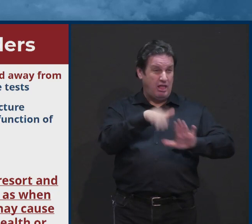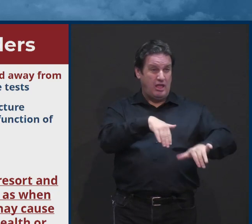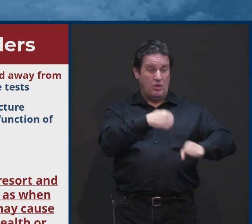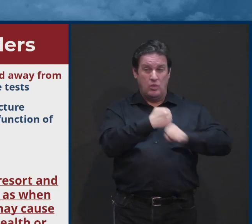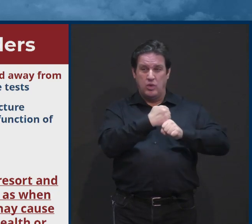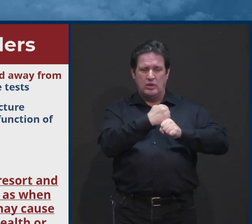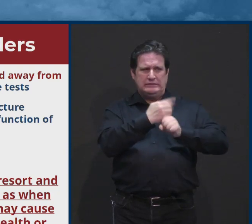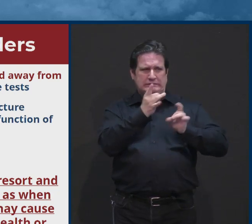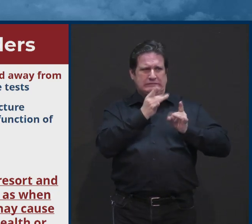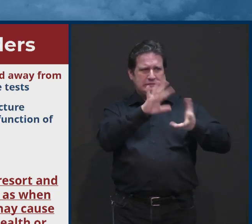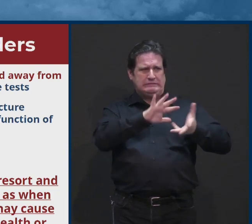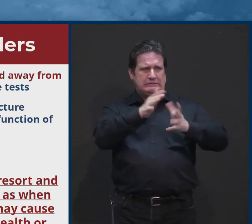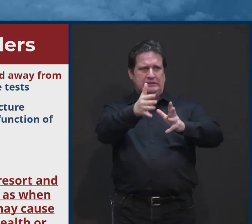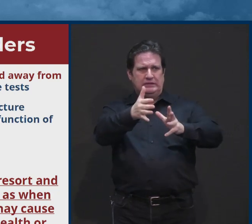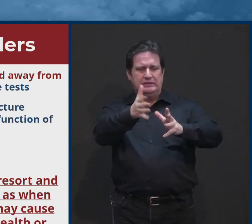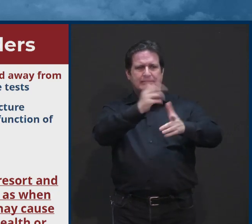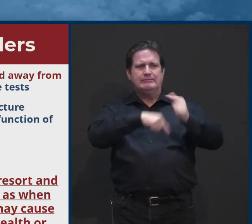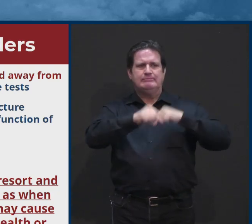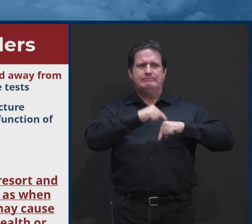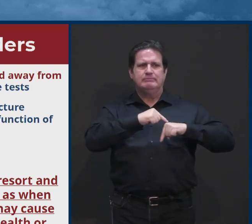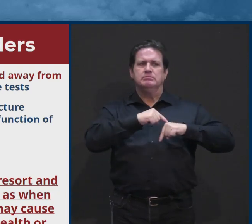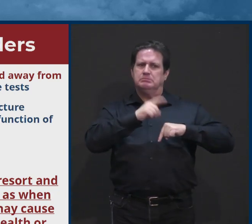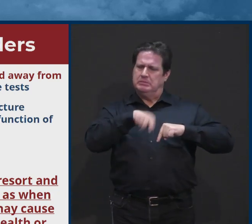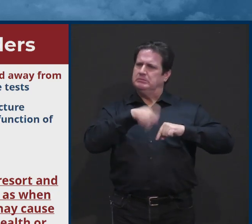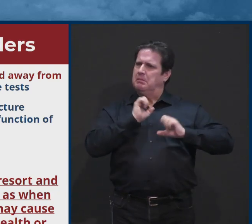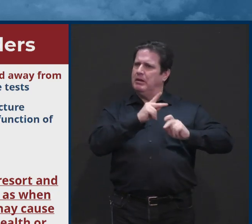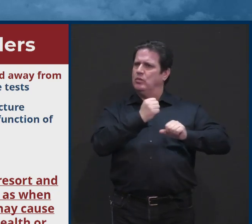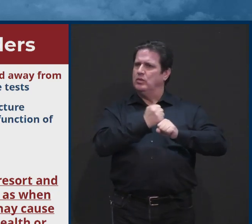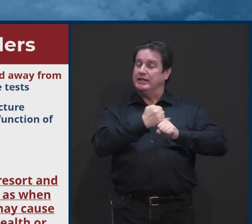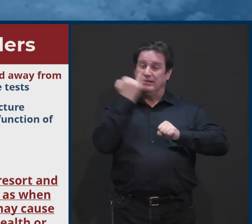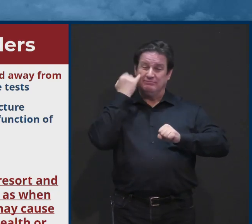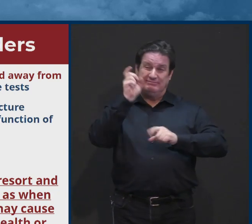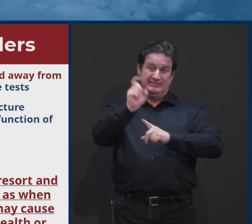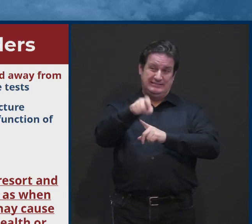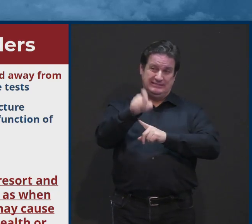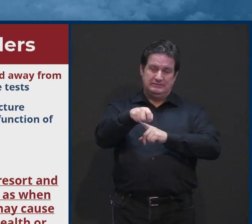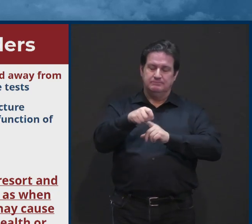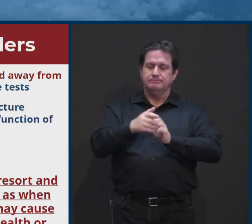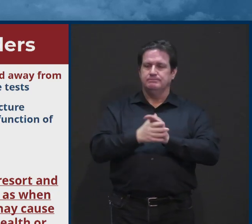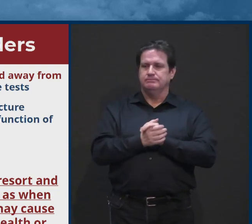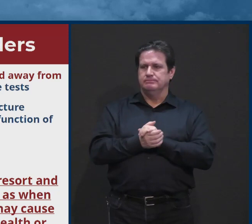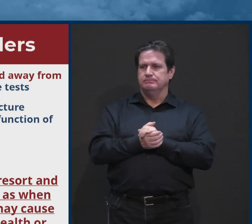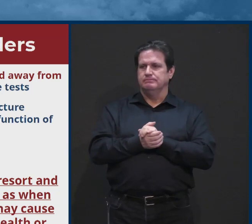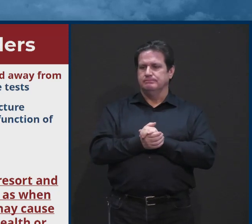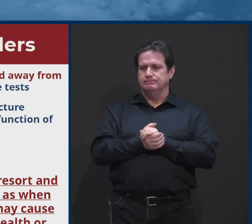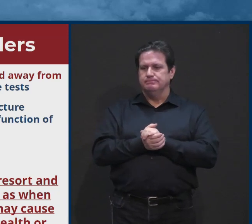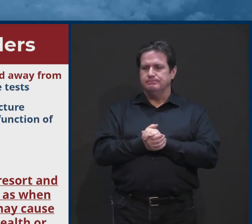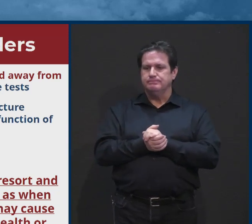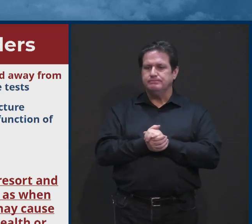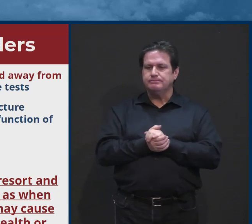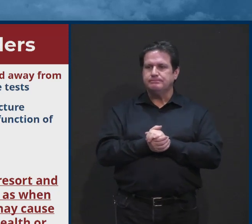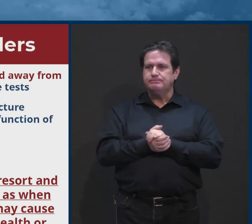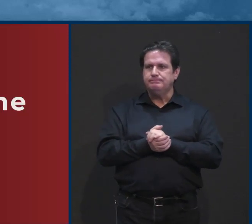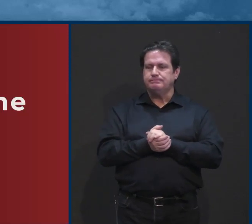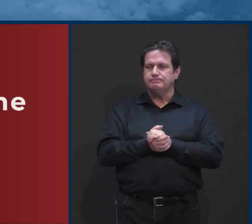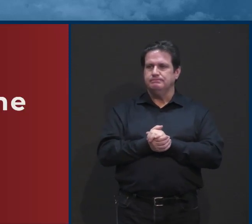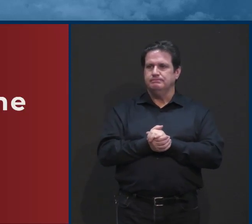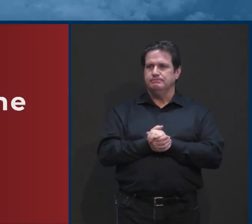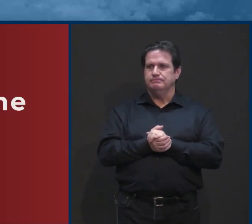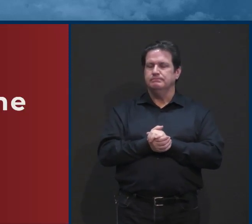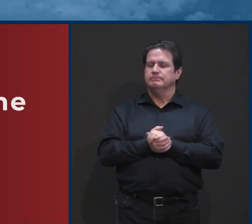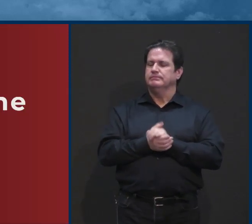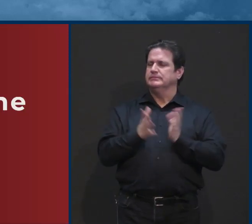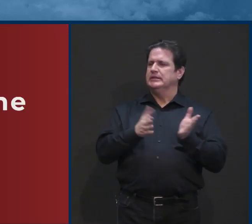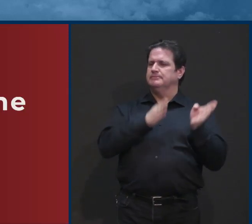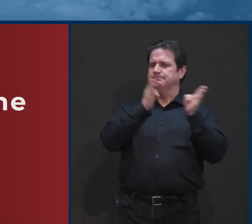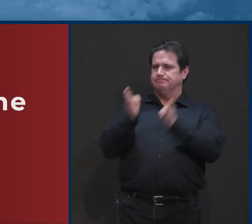health or safety. So it can't be used in a blanket way just to give people a hall pass. All right, let me